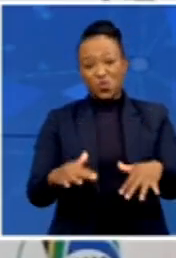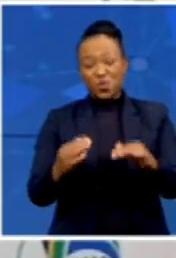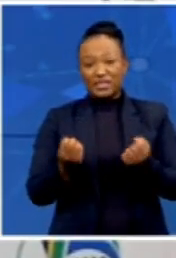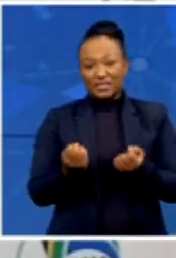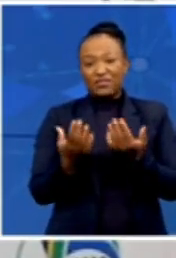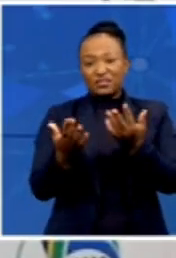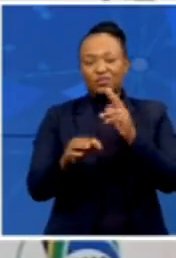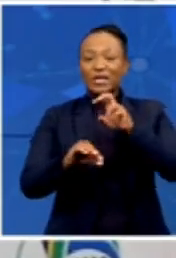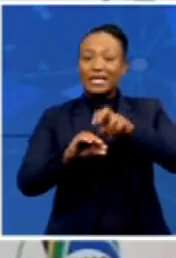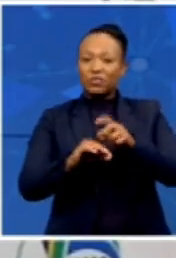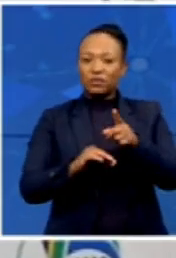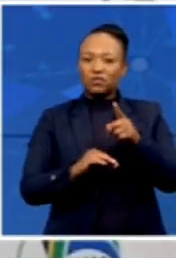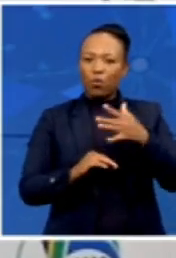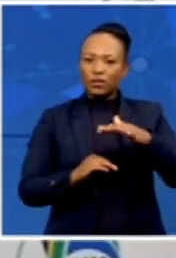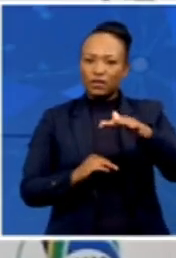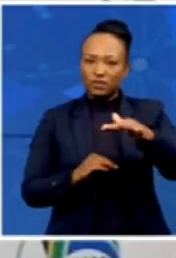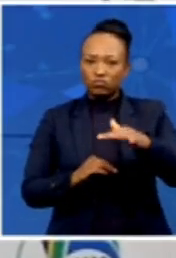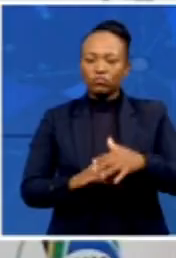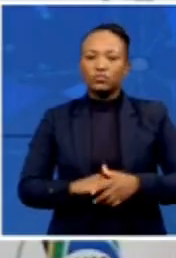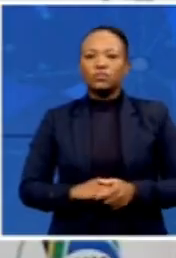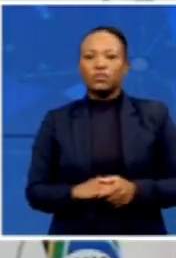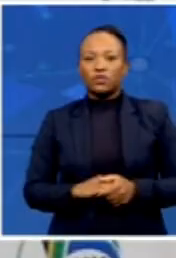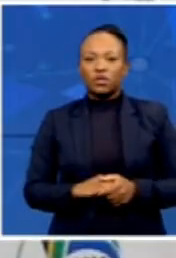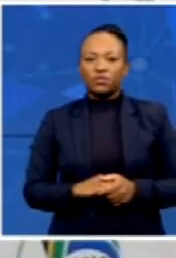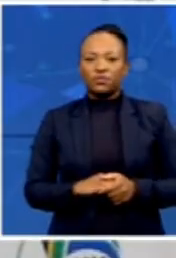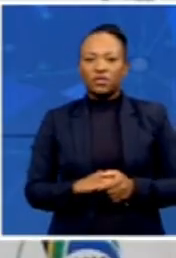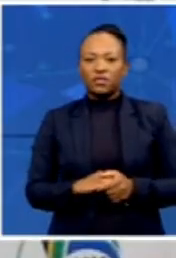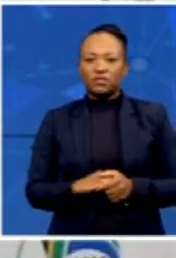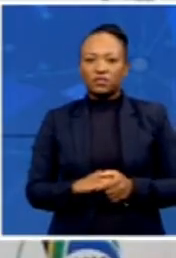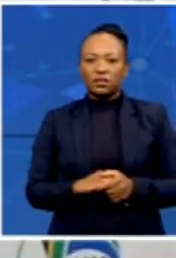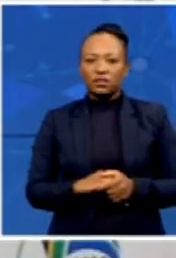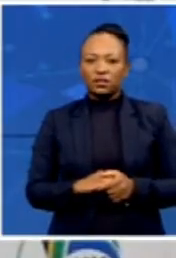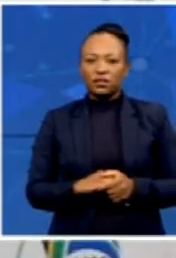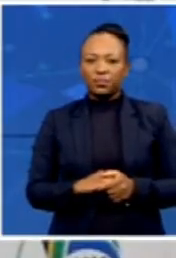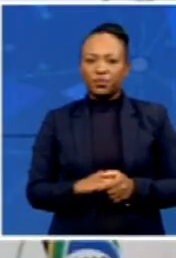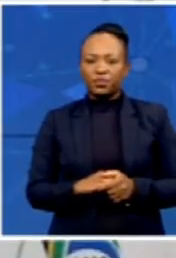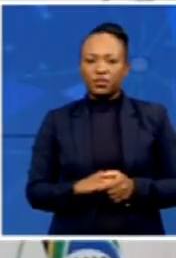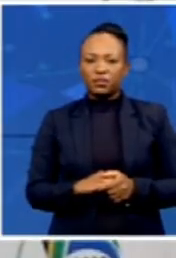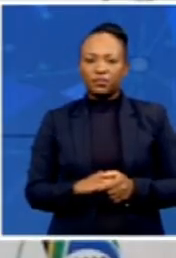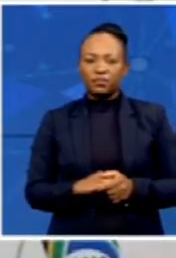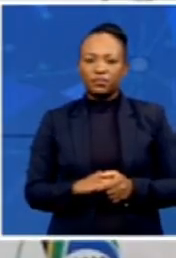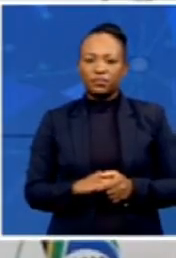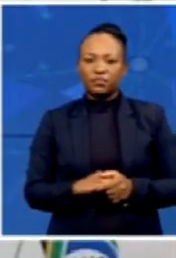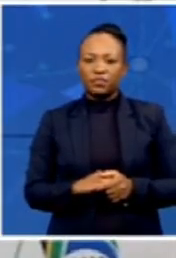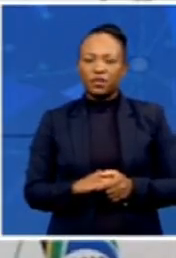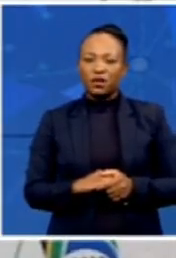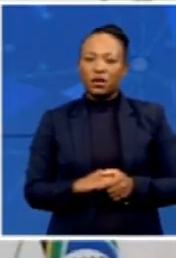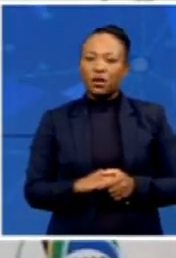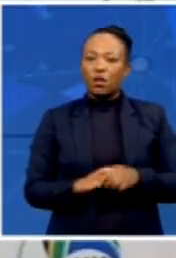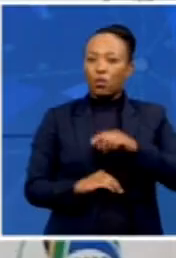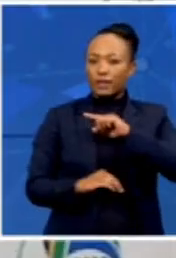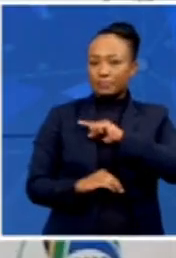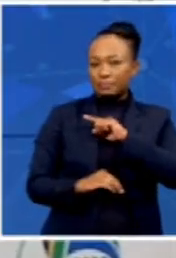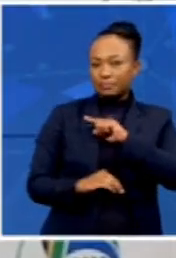but water has a distinction from other services in that water is